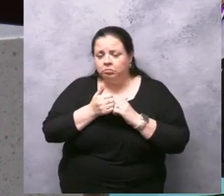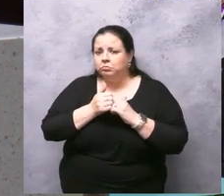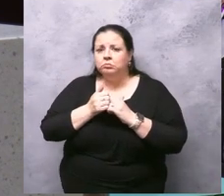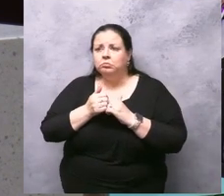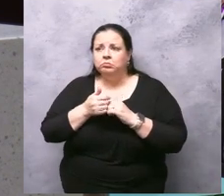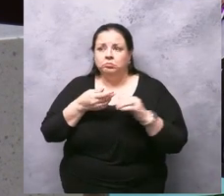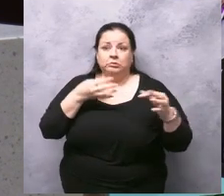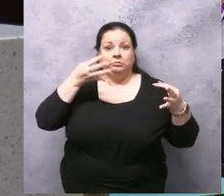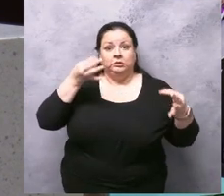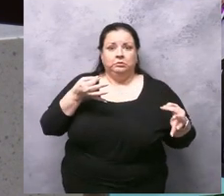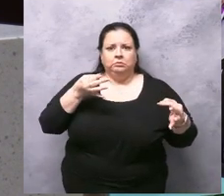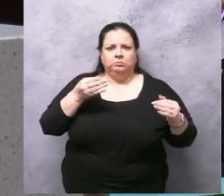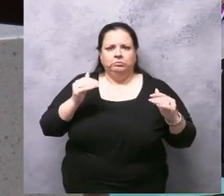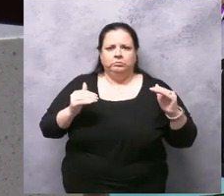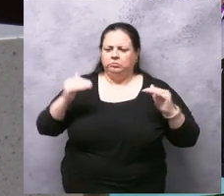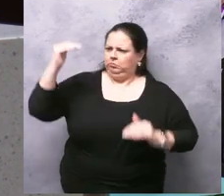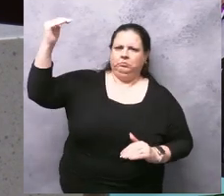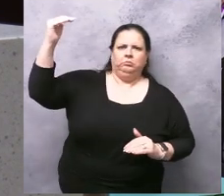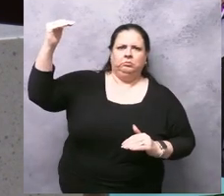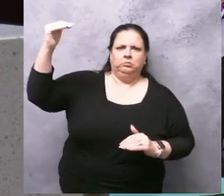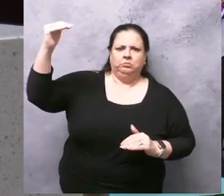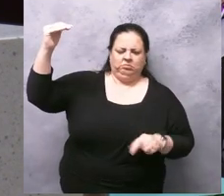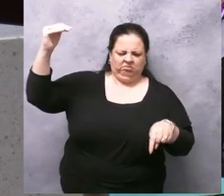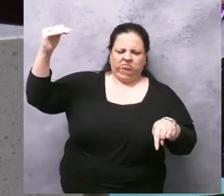was such a disparity.